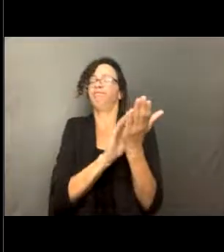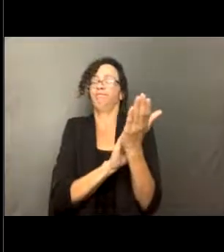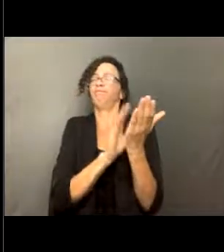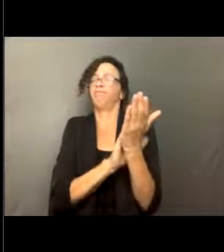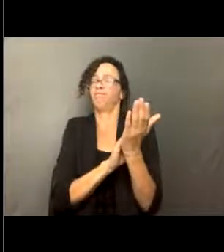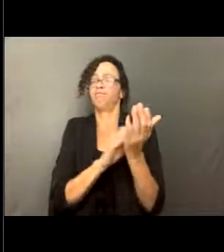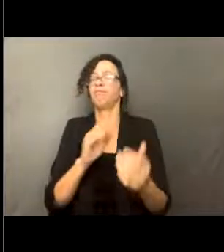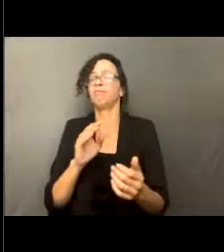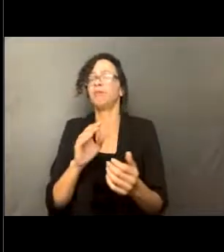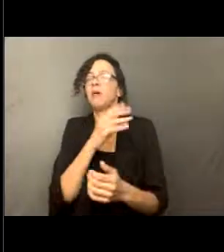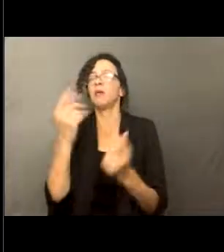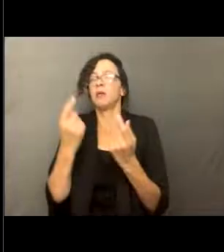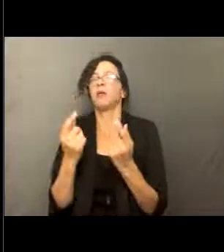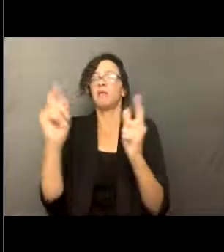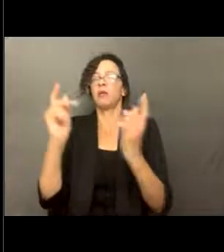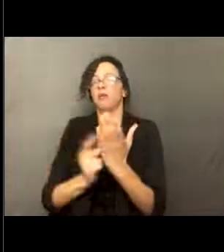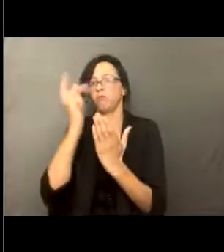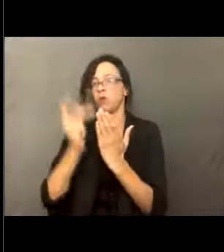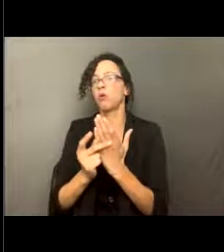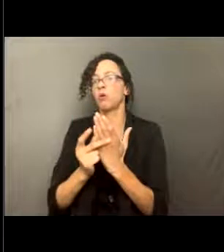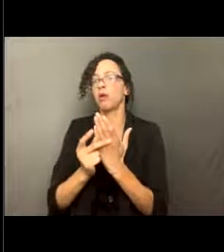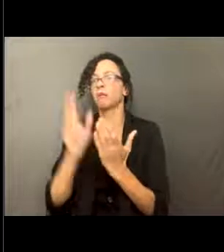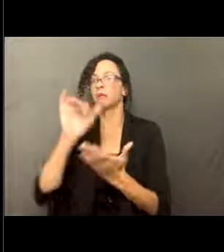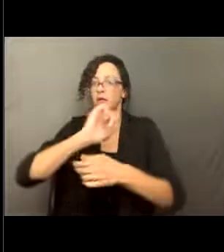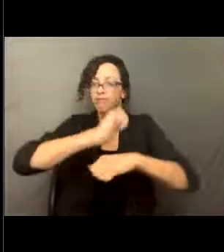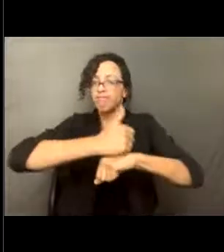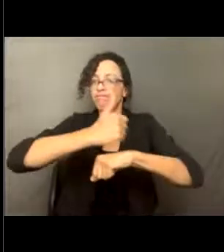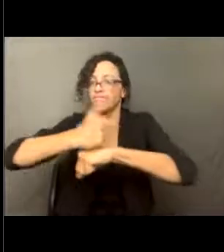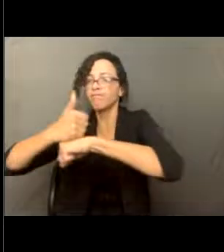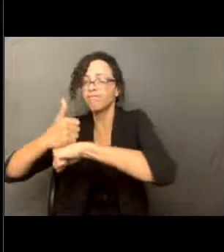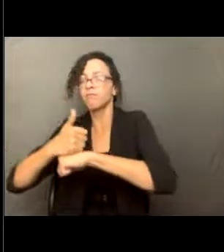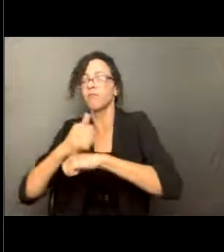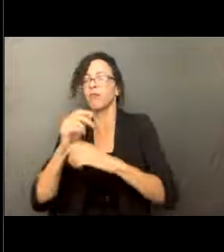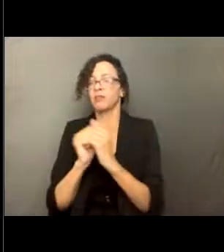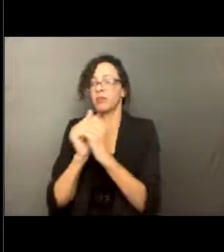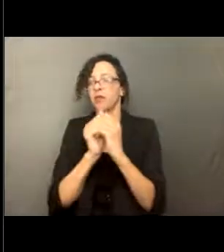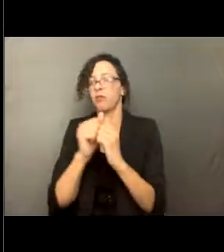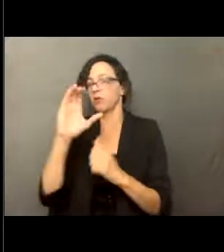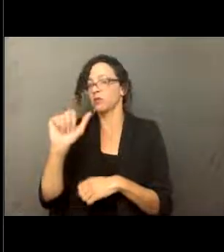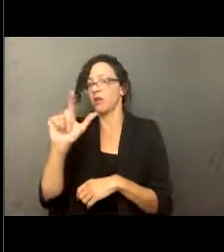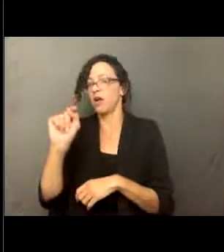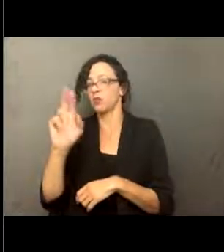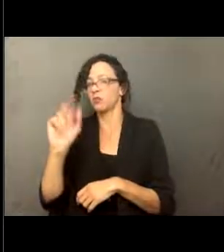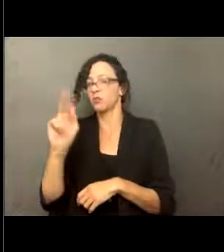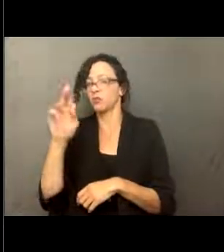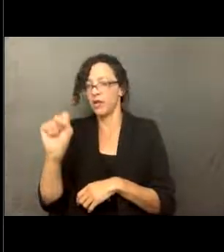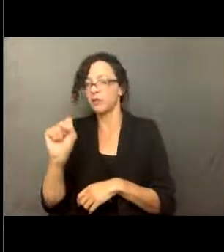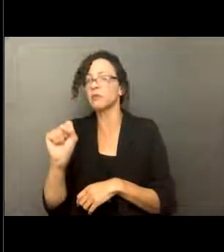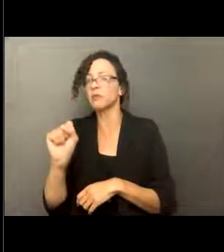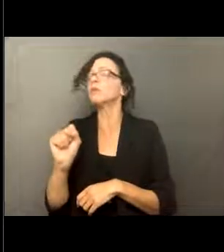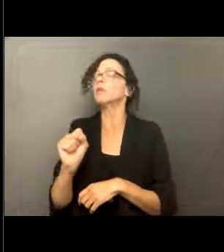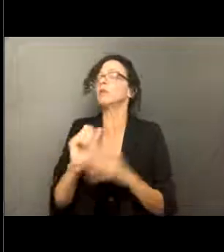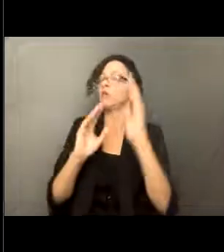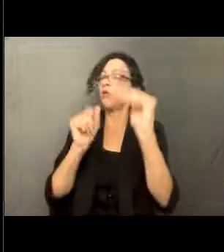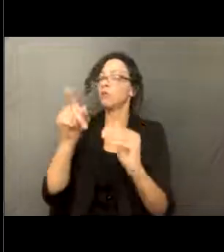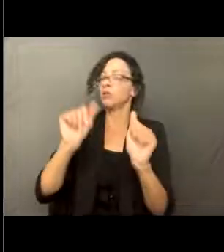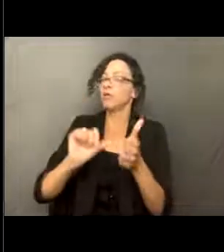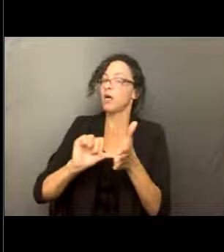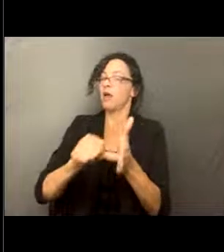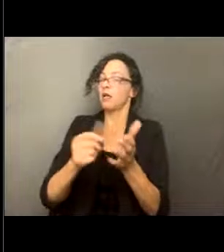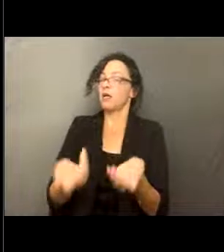the governor has put together with Caltrans, and wanted to have you highlight a little bit more about what your plans are especially